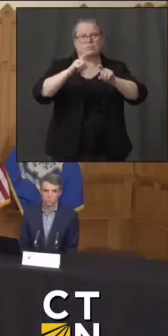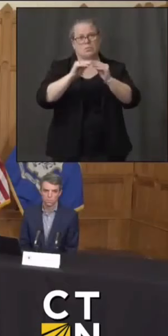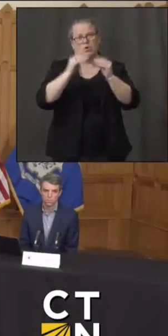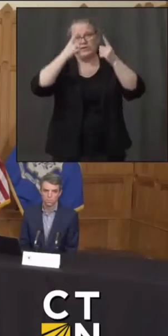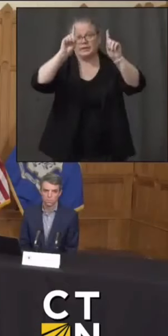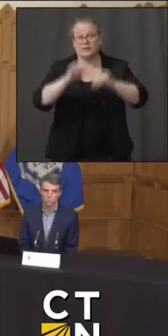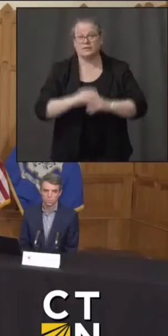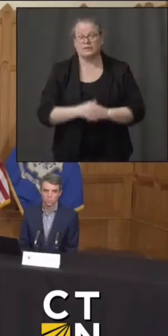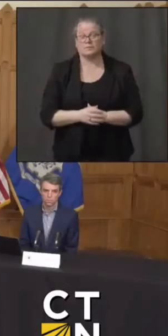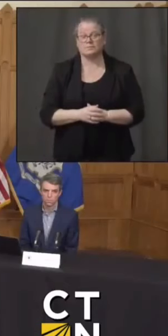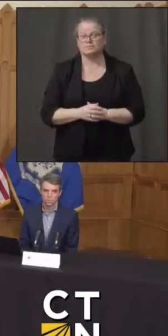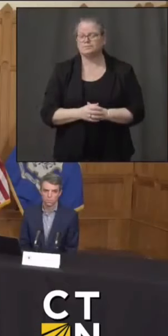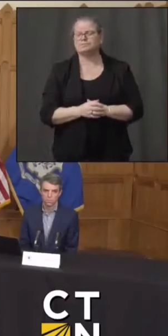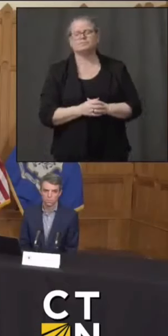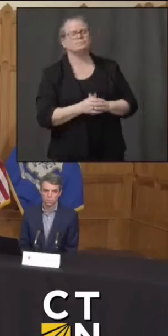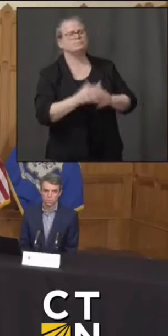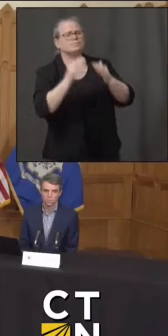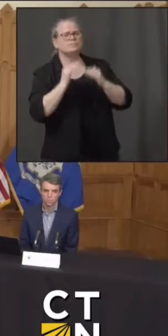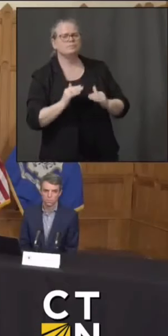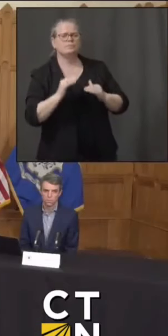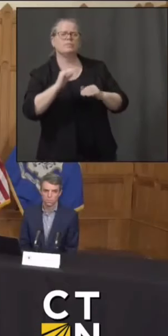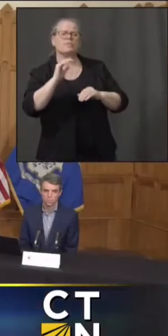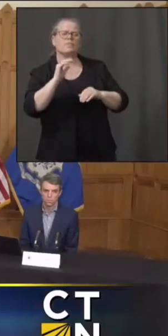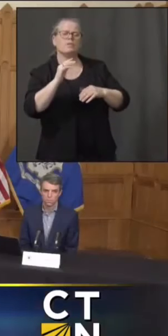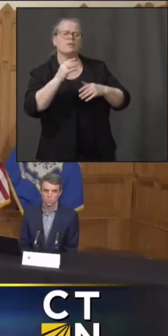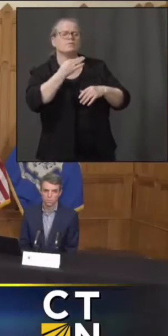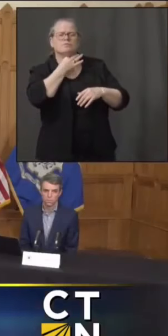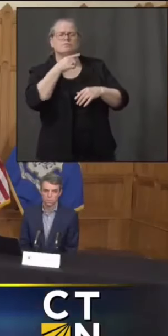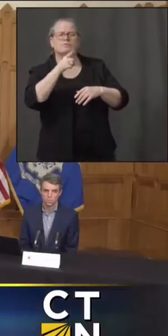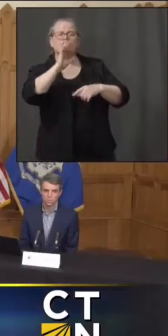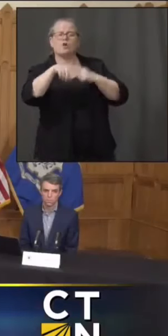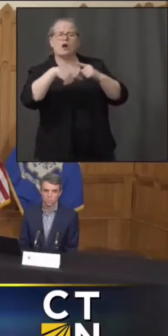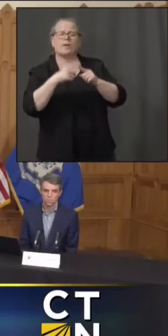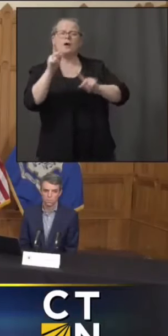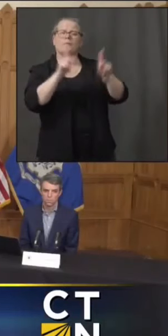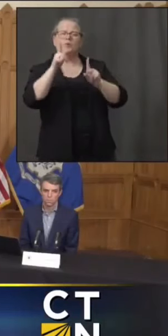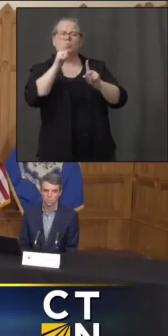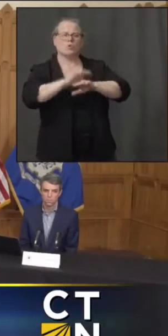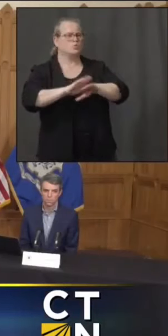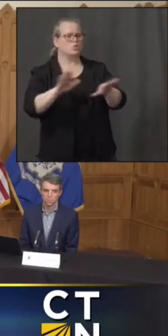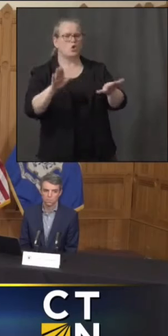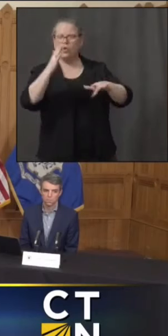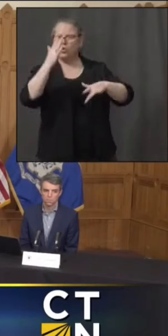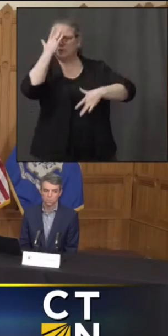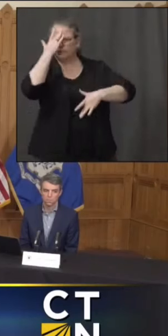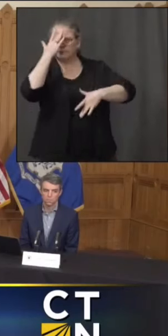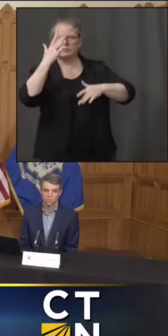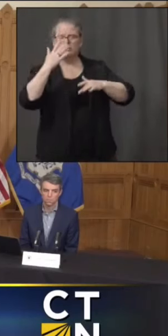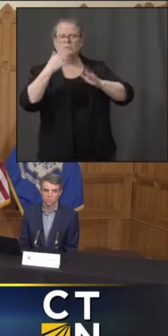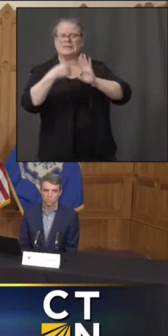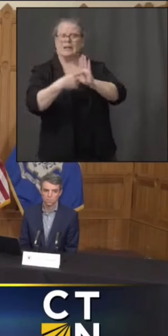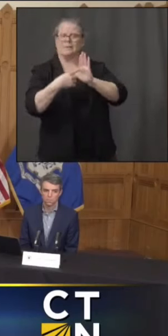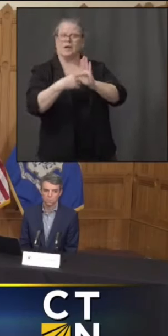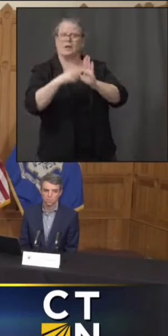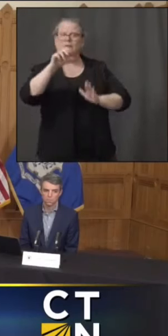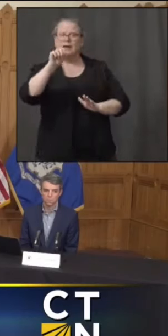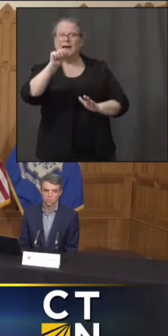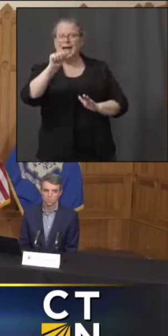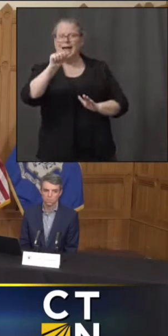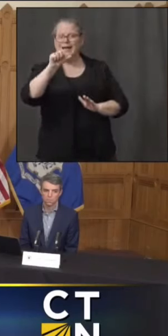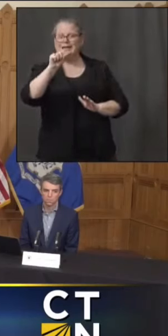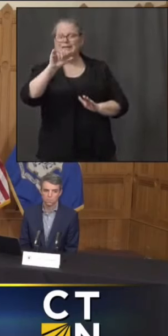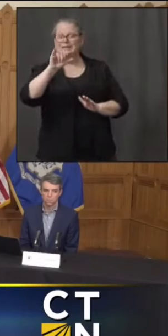on asymptomatic people, how will they been chosen? Will these be people that your contact tracing has shown to have